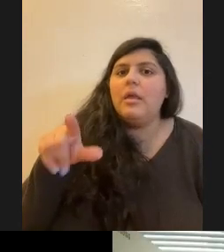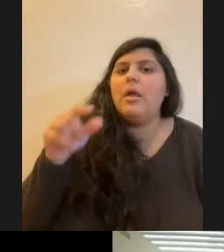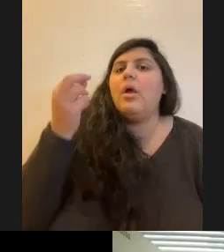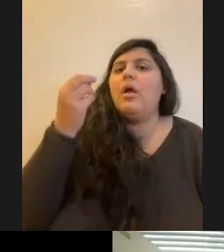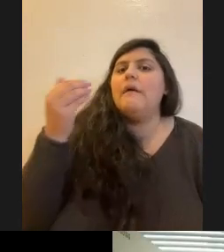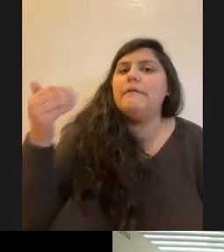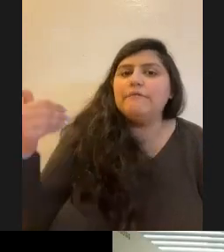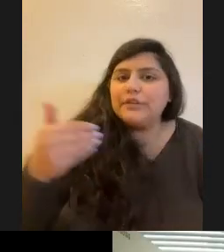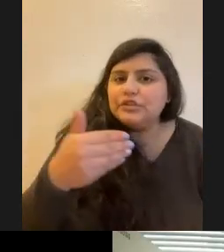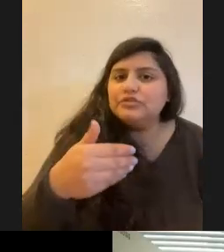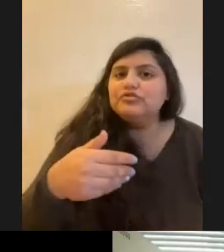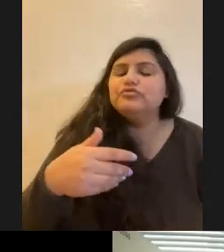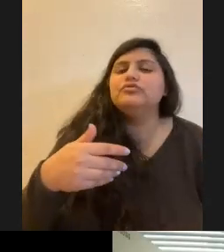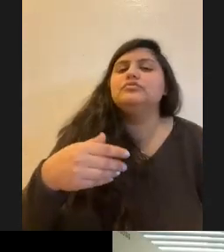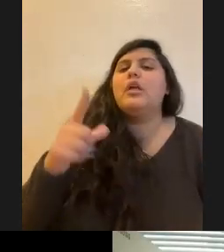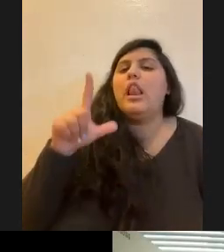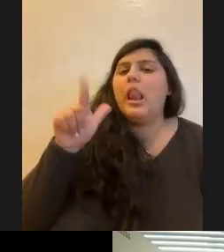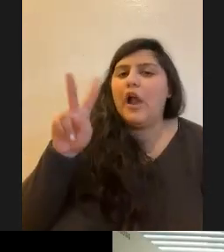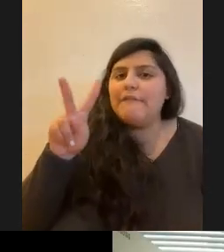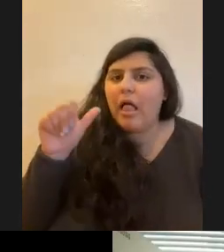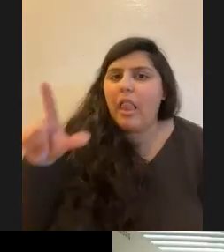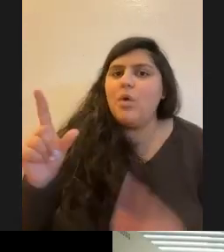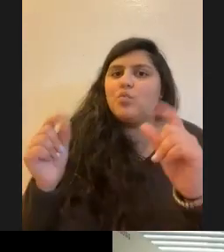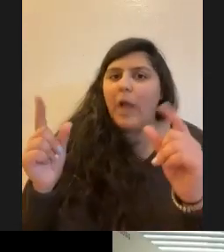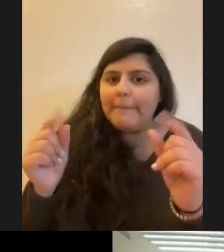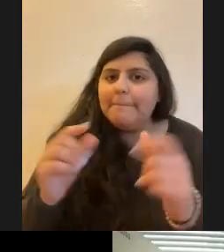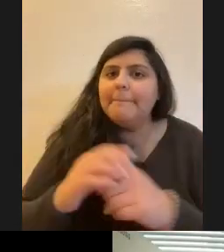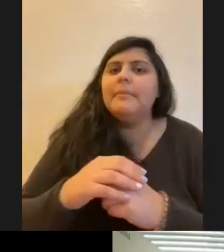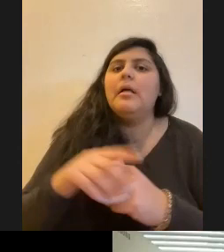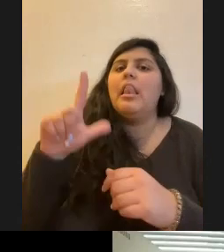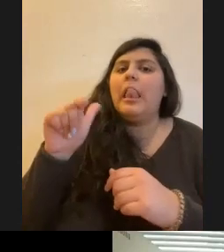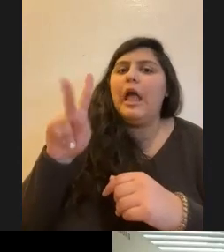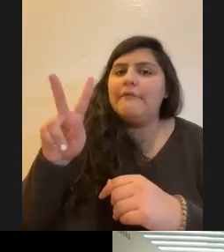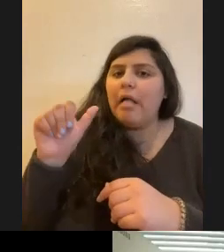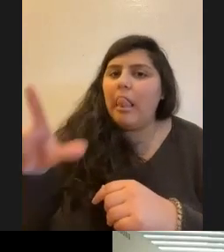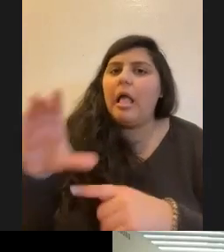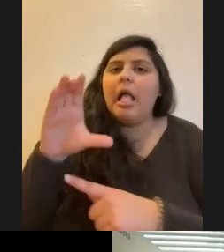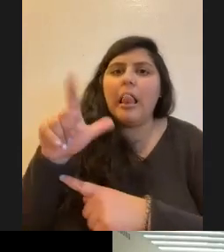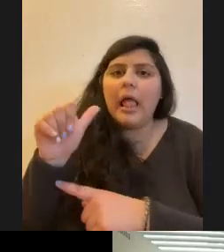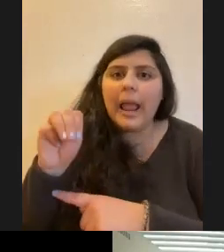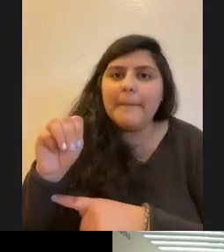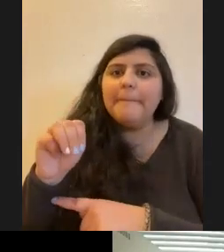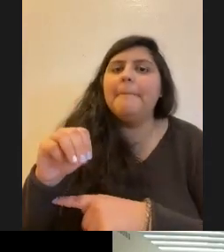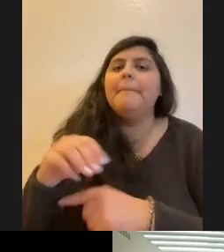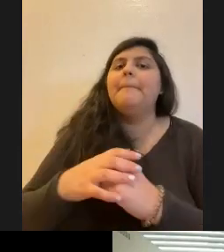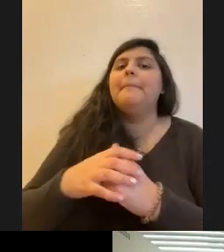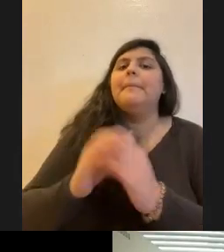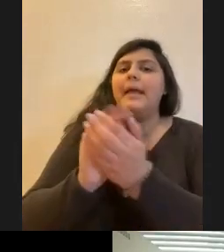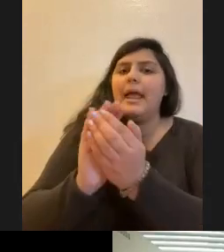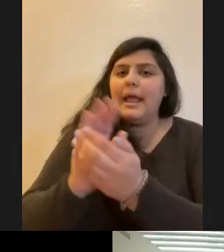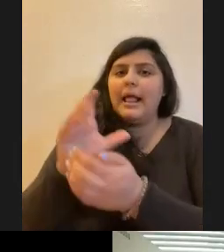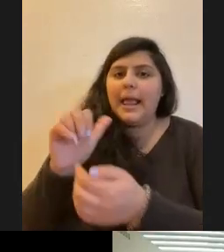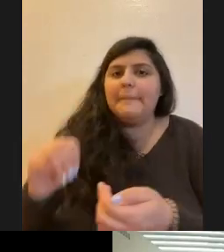fish, larval crabs, maybe larval clams. A lot of animals, their